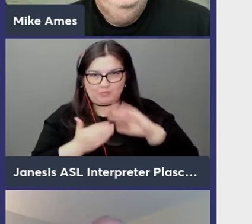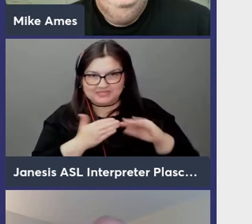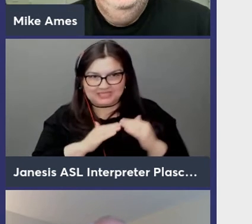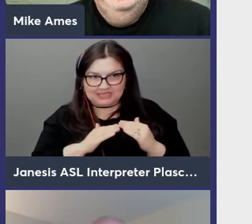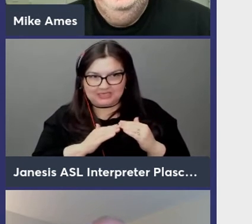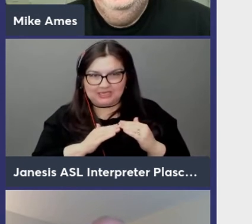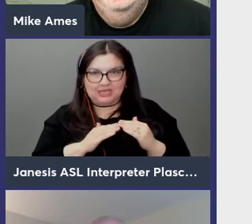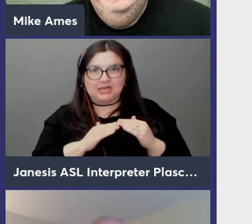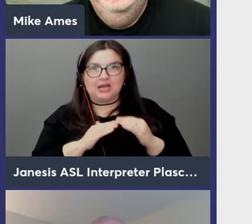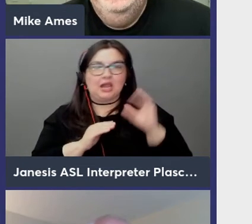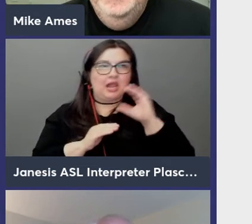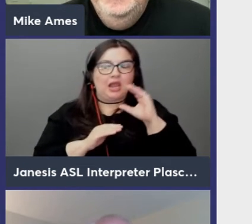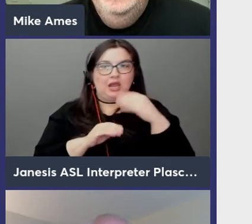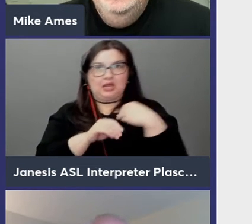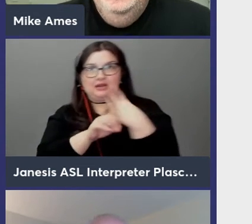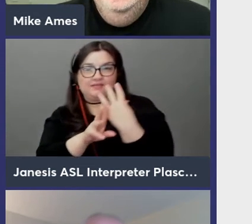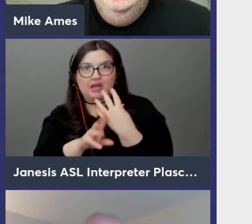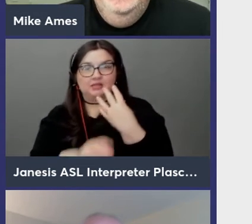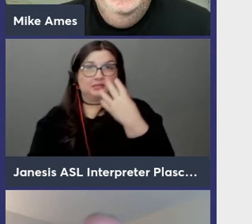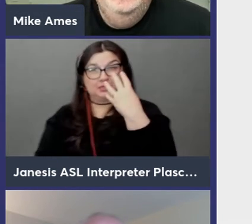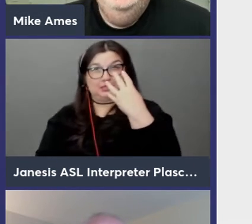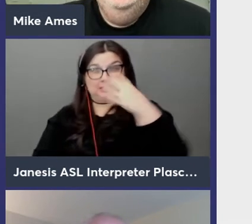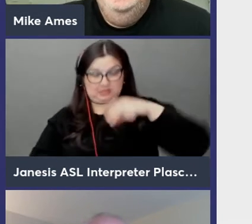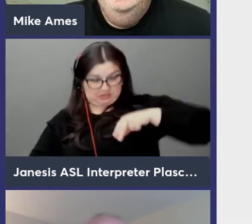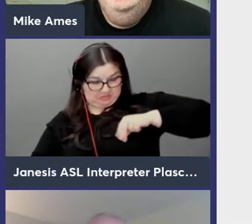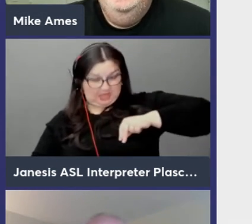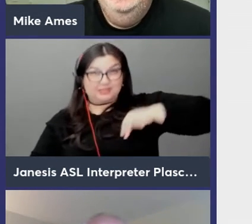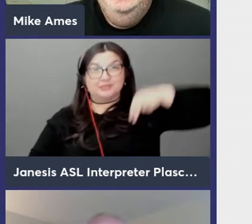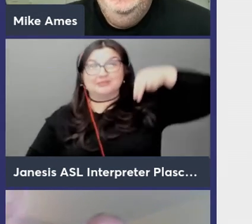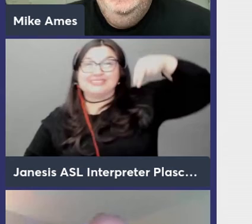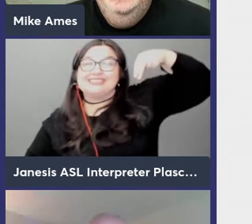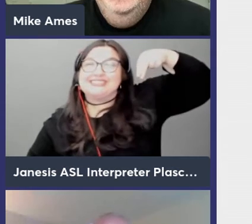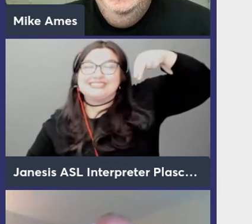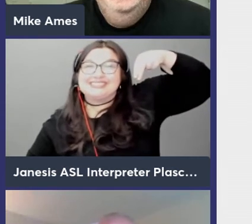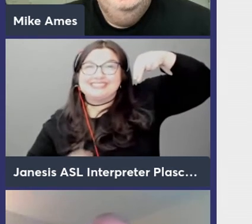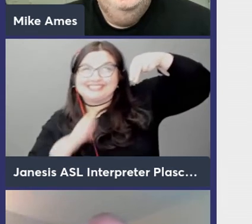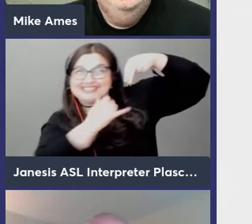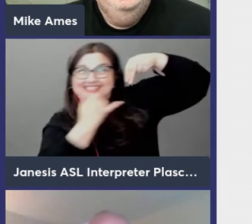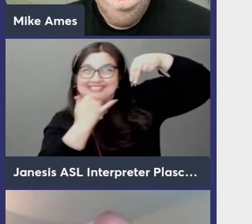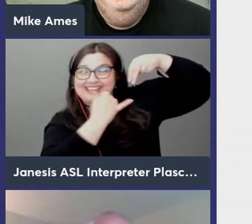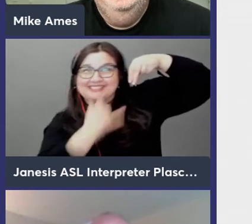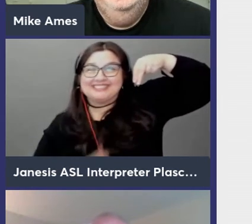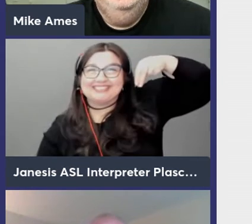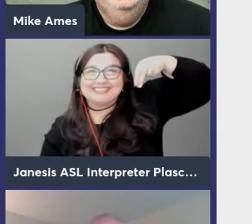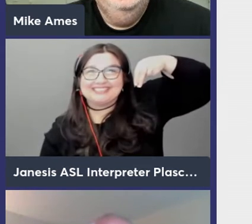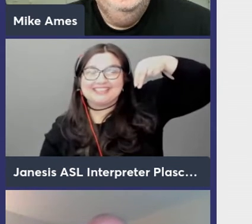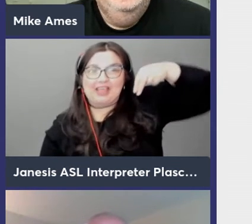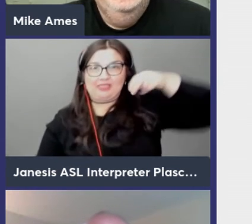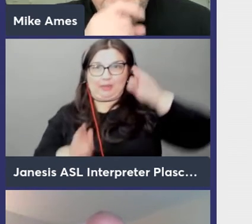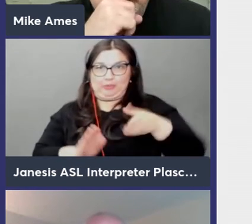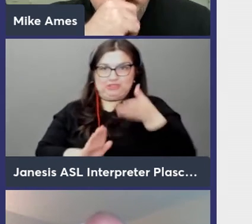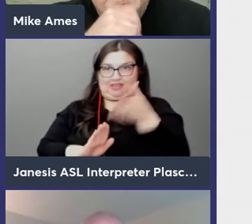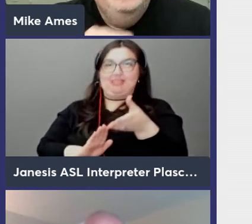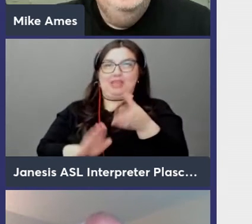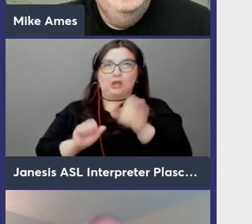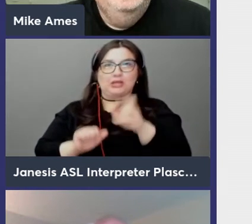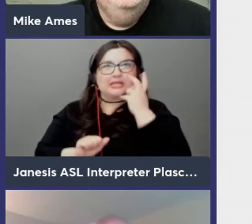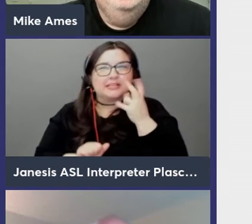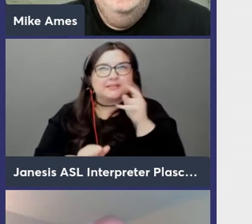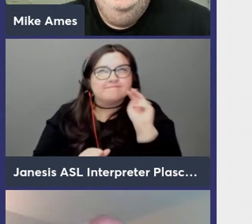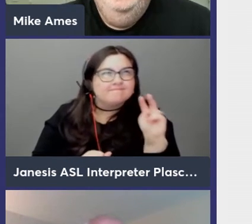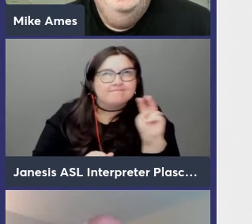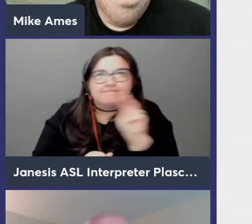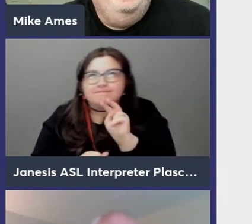then on a video camera, hold up my badge against my face so that the person in the call center could verify that it was me